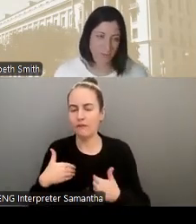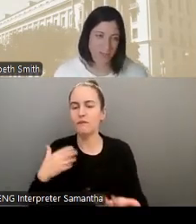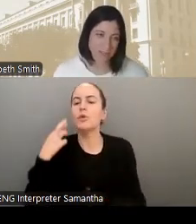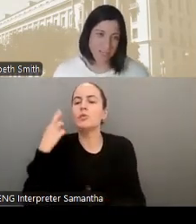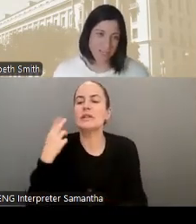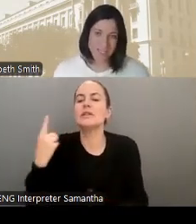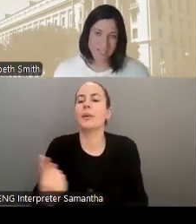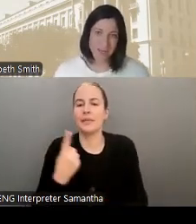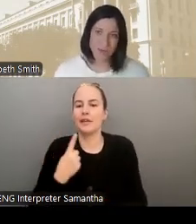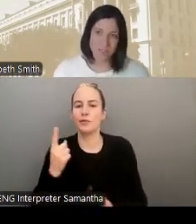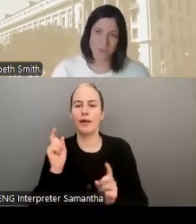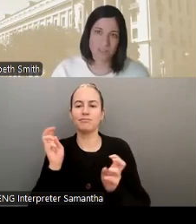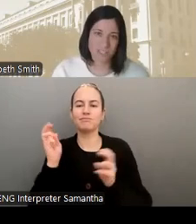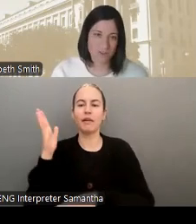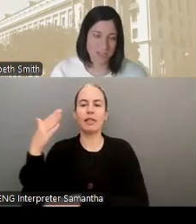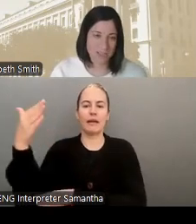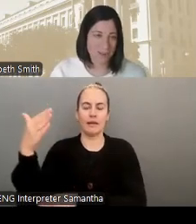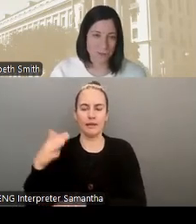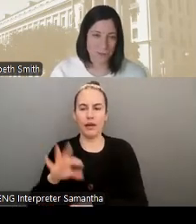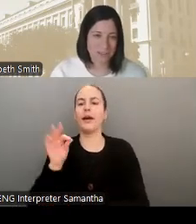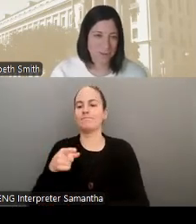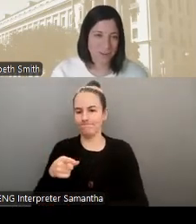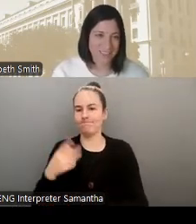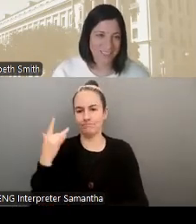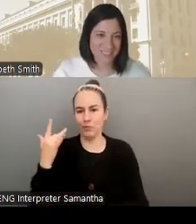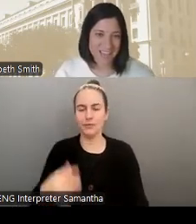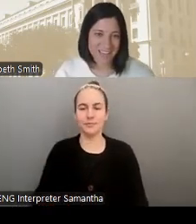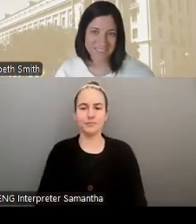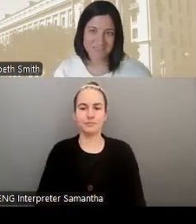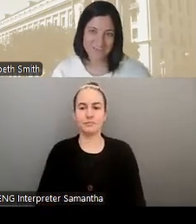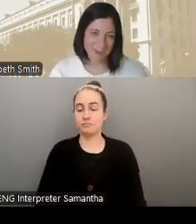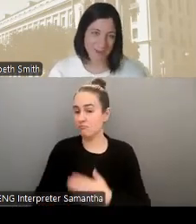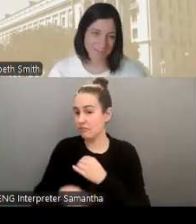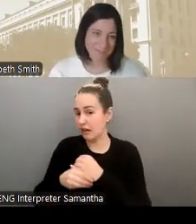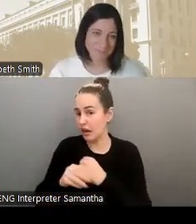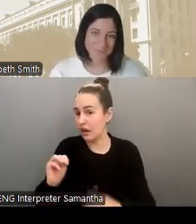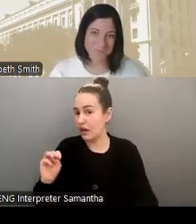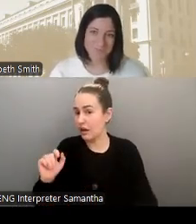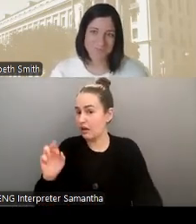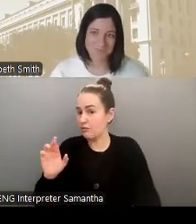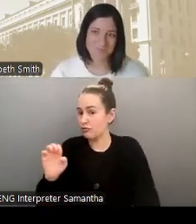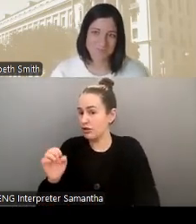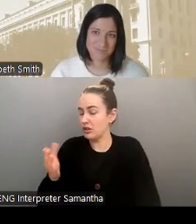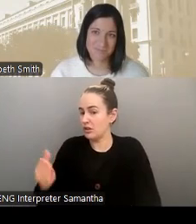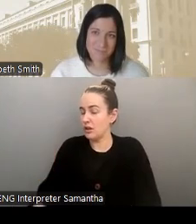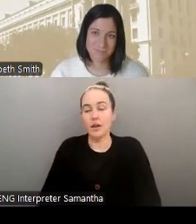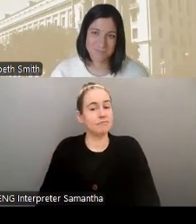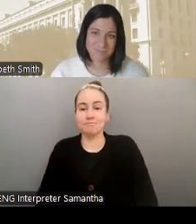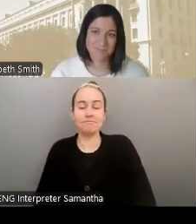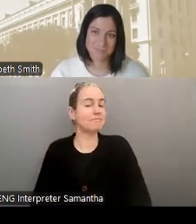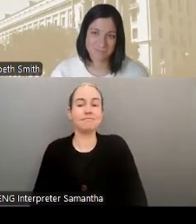attention that we put into our decision making. I don't know, Marie, if you have anything to add there. Yeah, no, I think that really covered